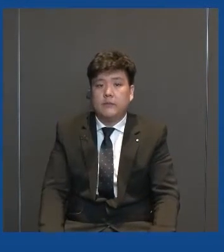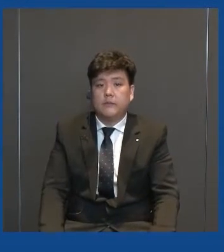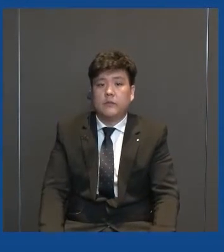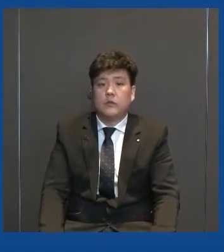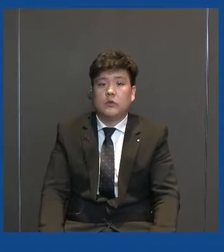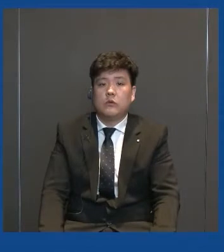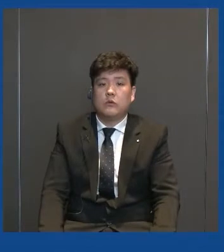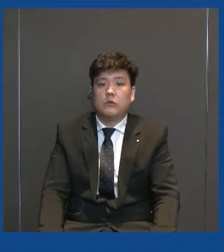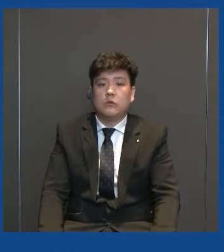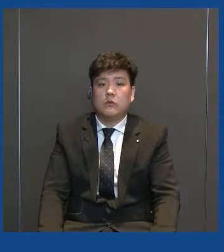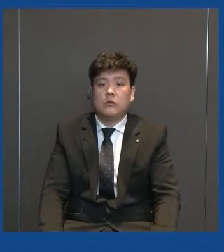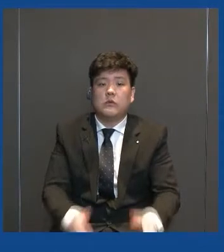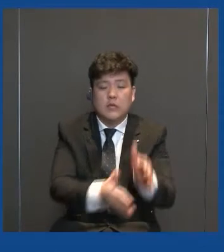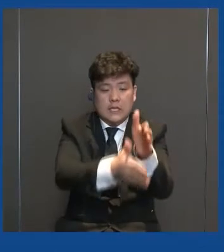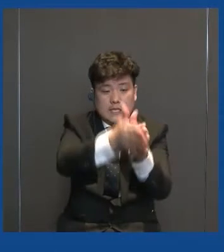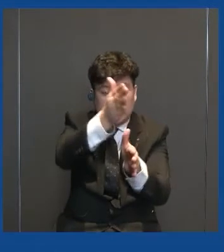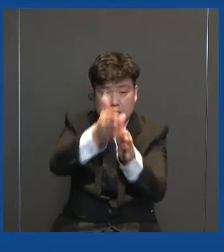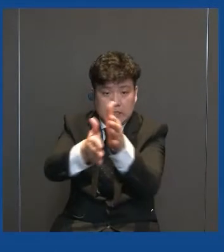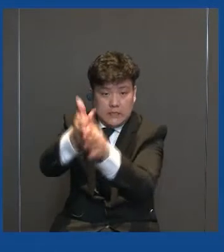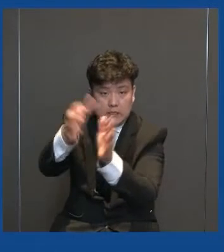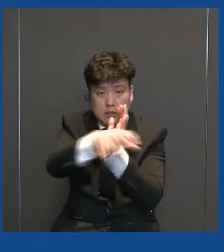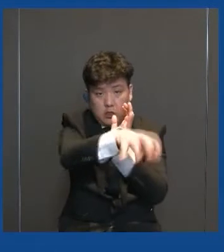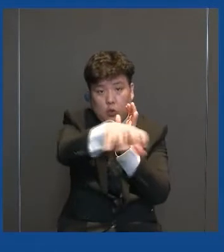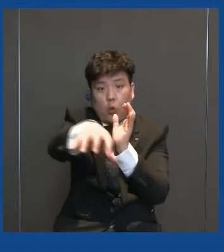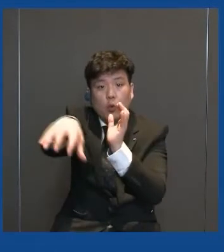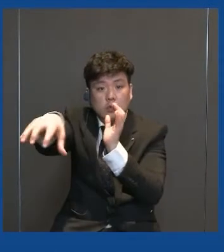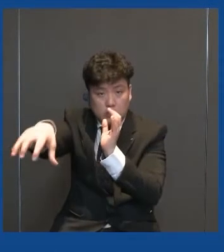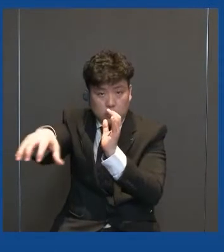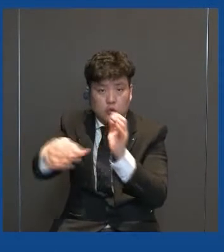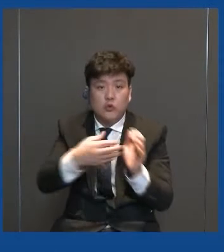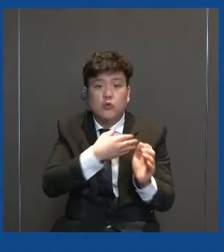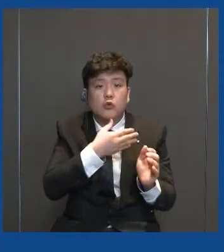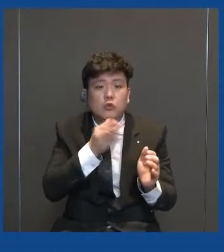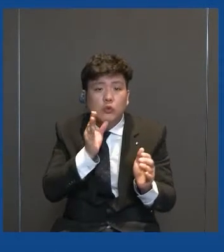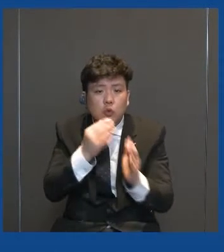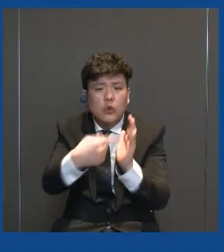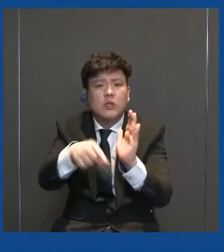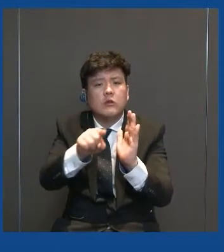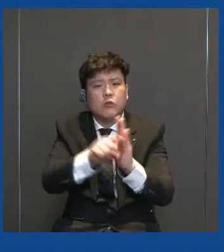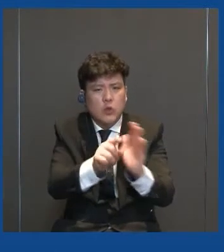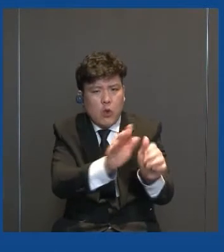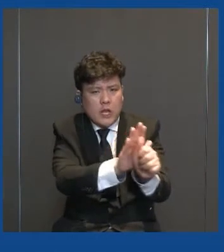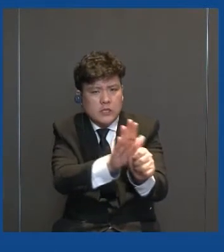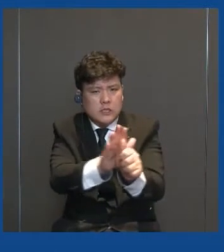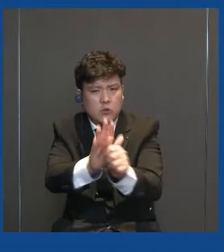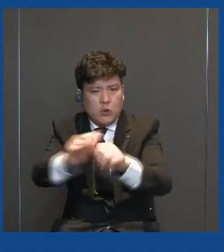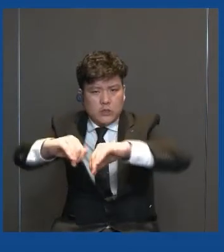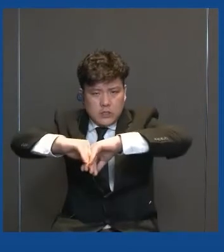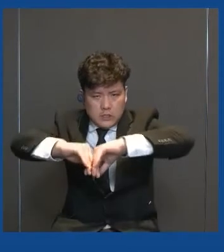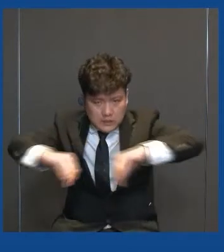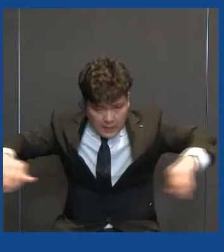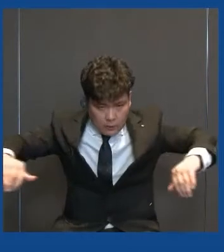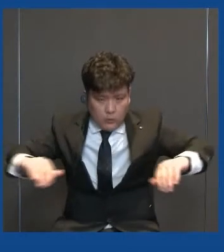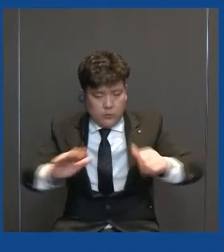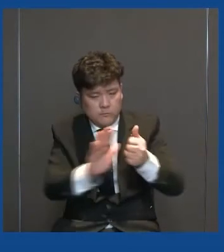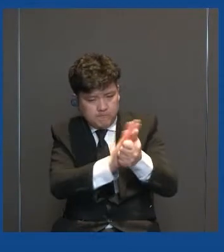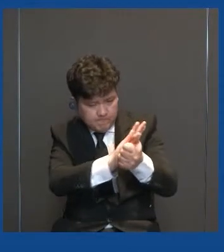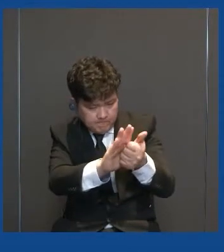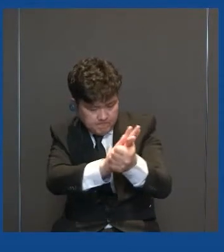pandemic. So that's sort of support networks for the senior citizens.